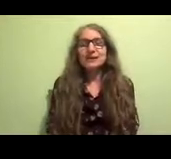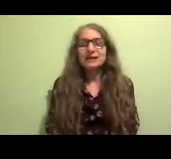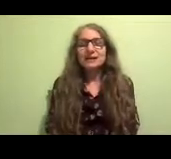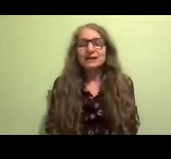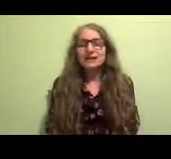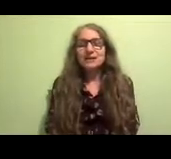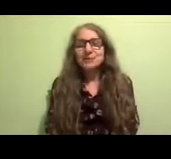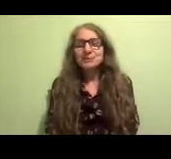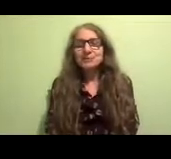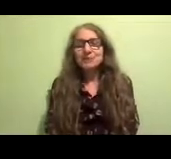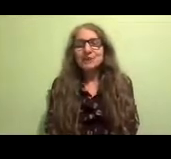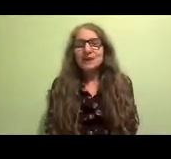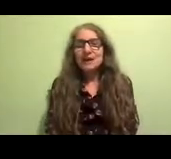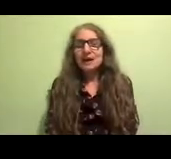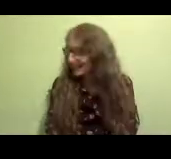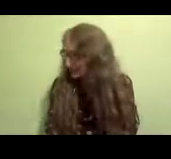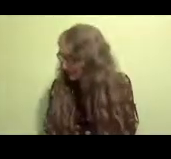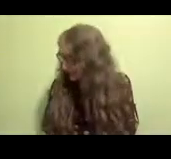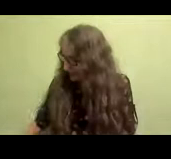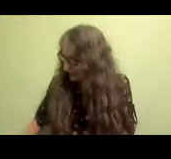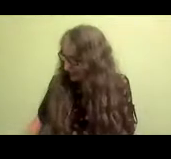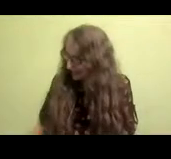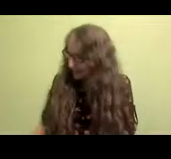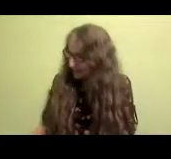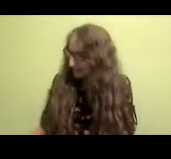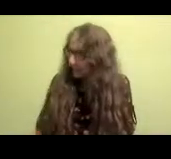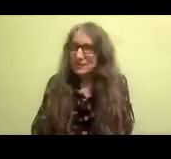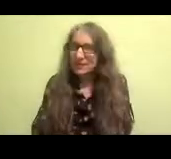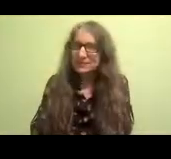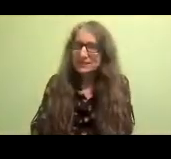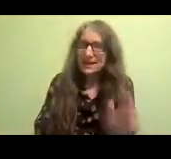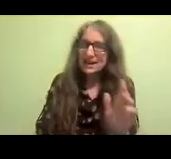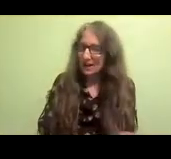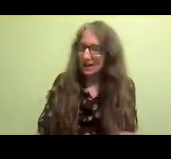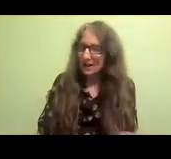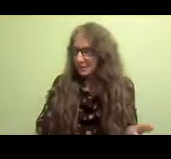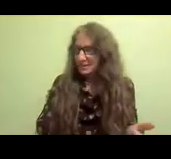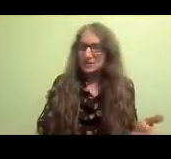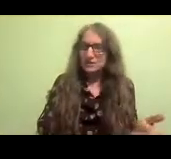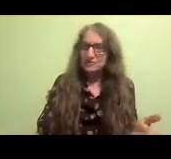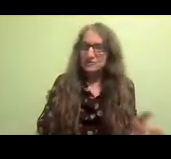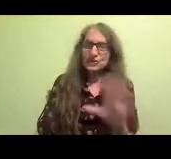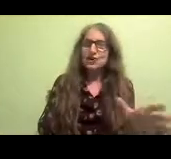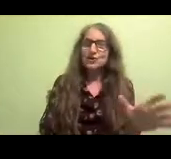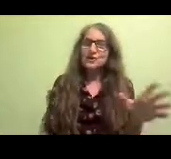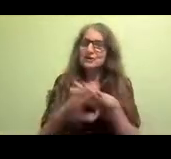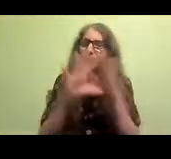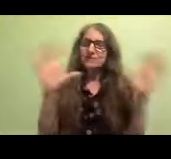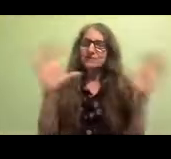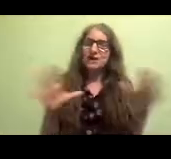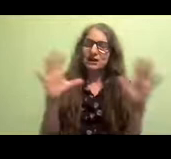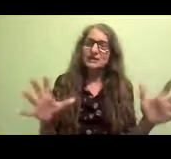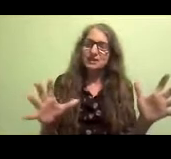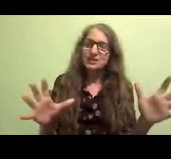doing. So I guess that's all I really have to say about the show and just kind